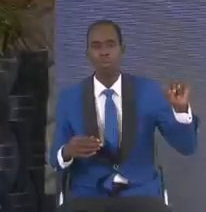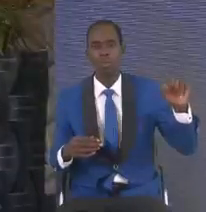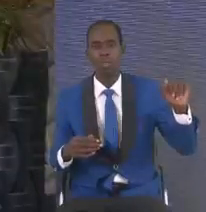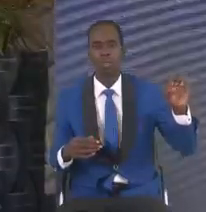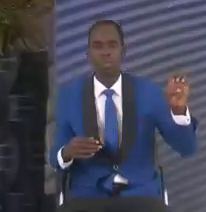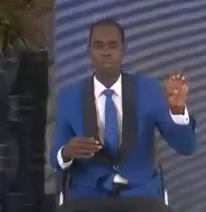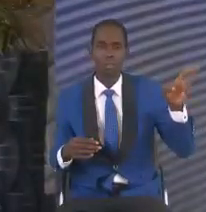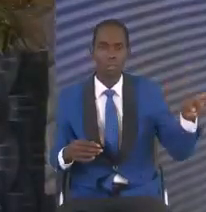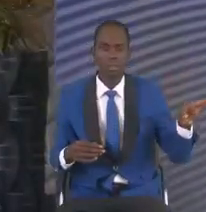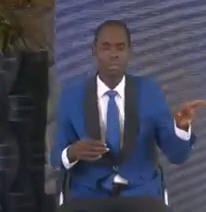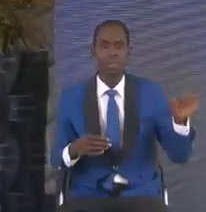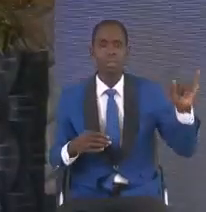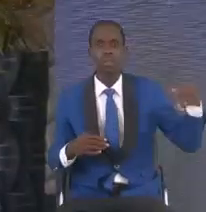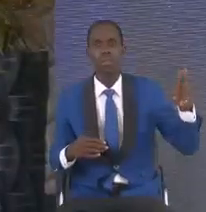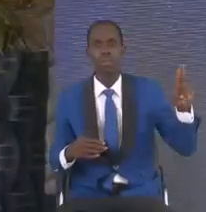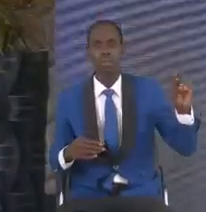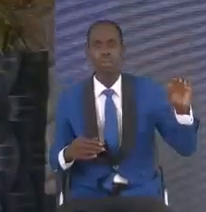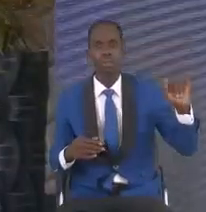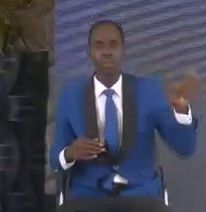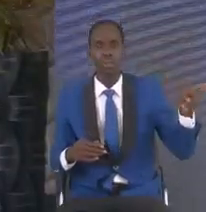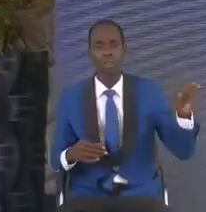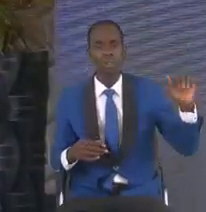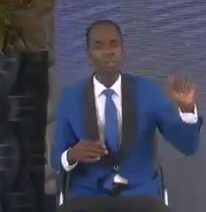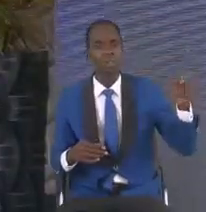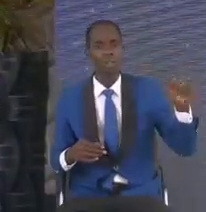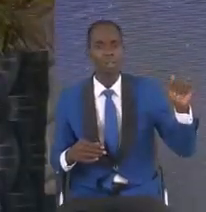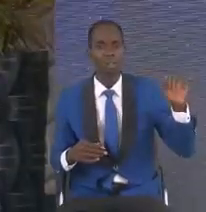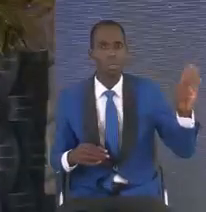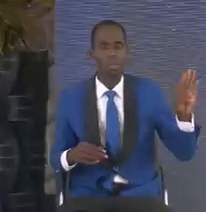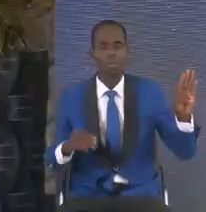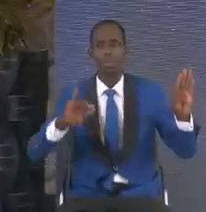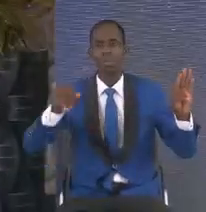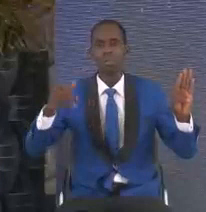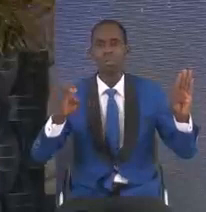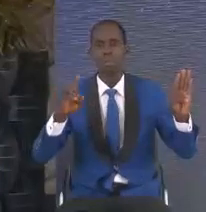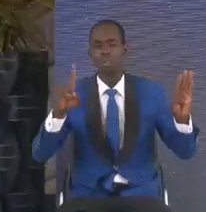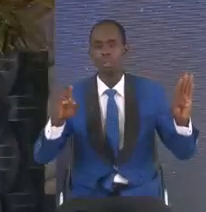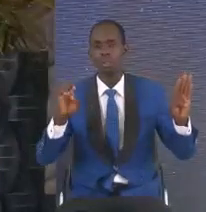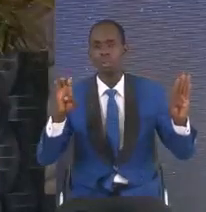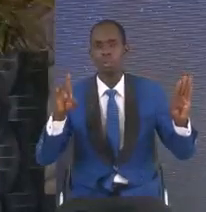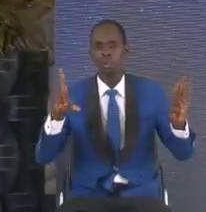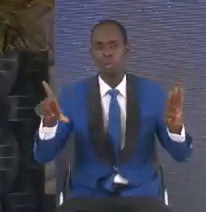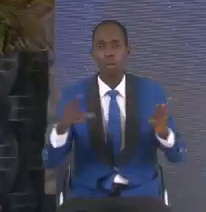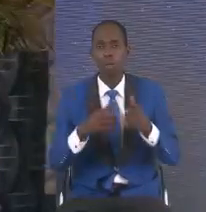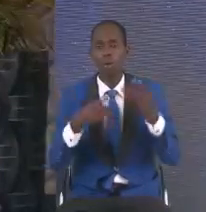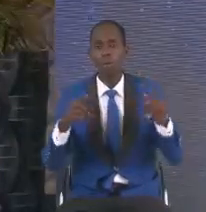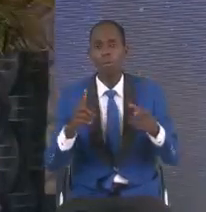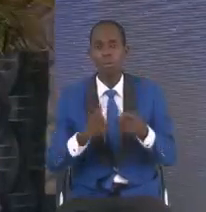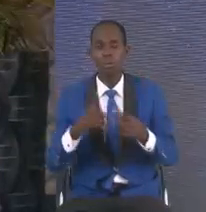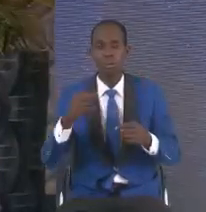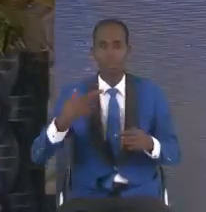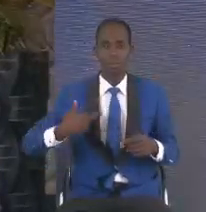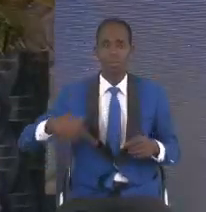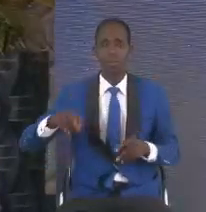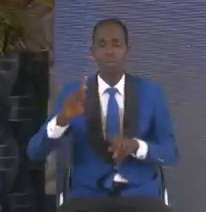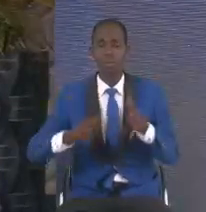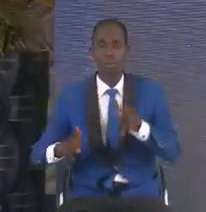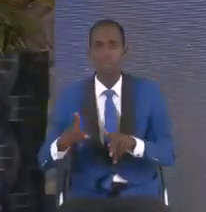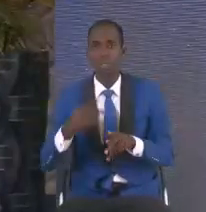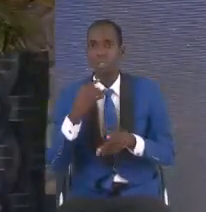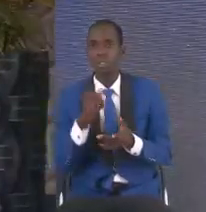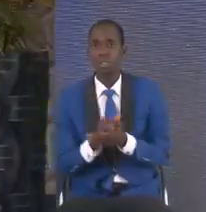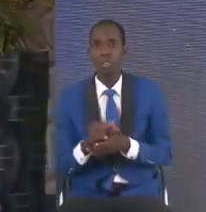what happened to Ahab and Jezebel, what happened to the Pharisees. It says, for the time will come when they will